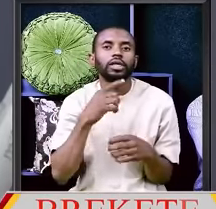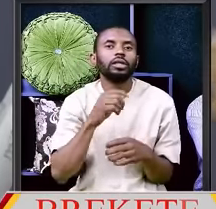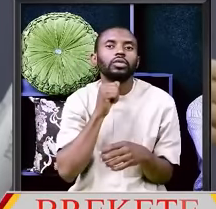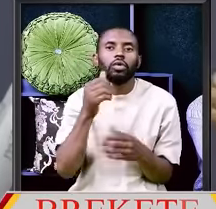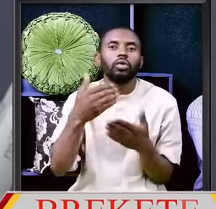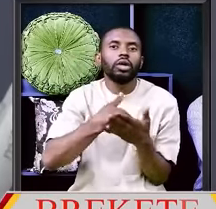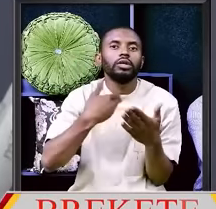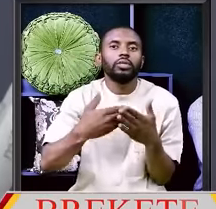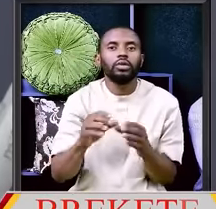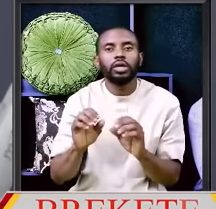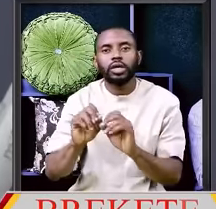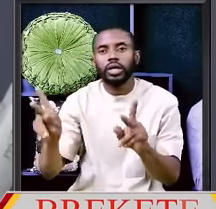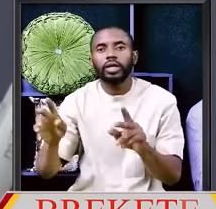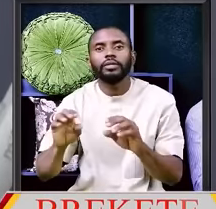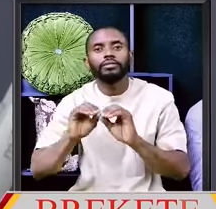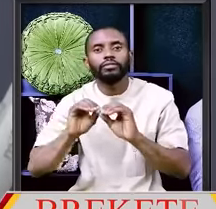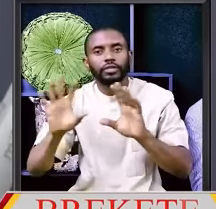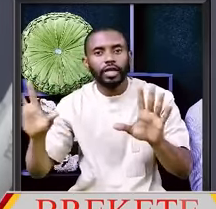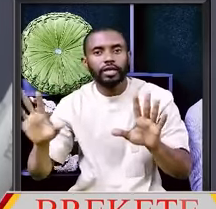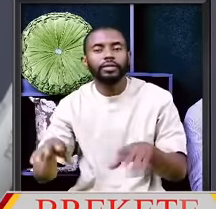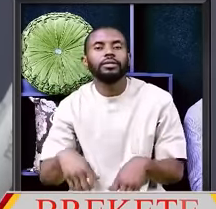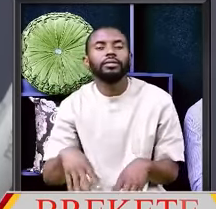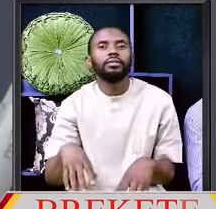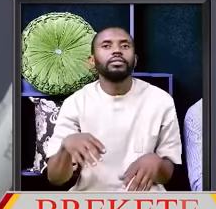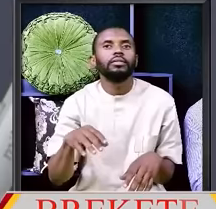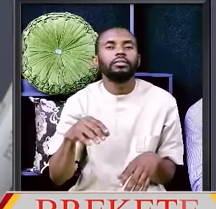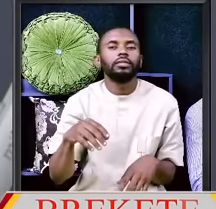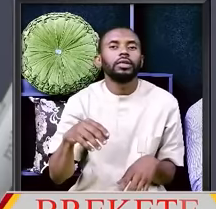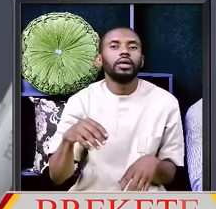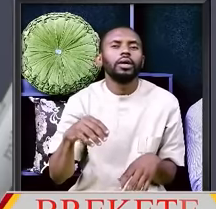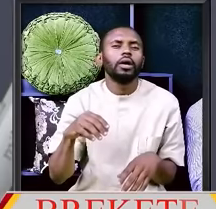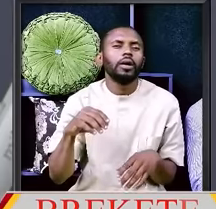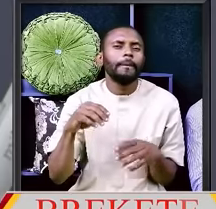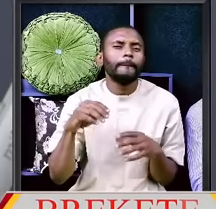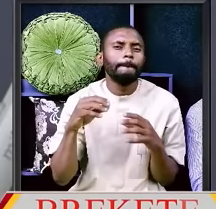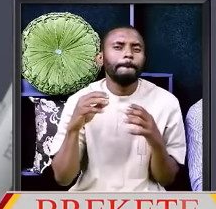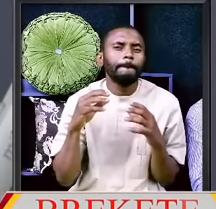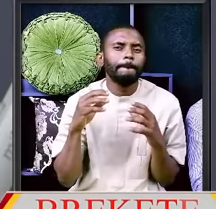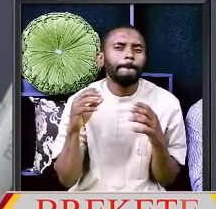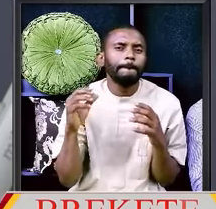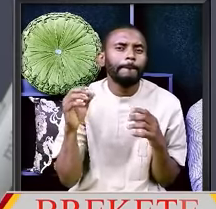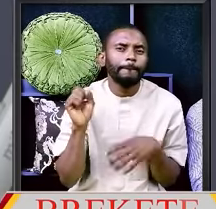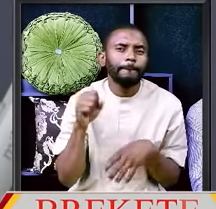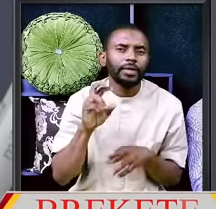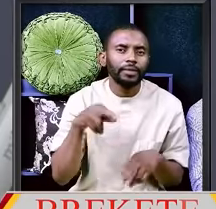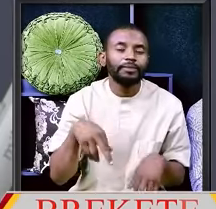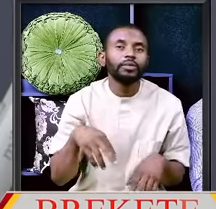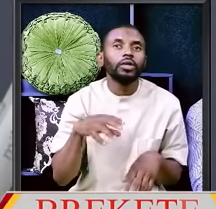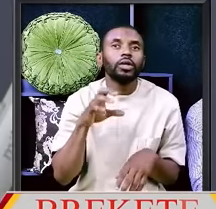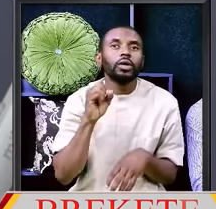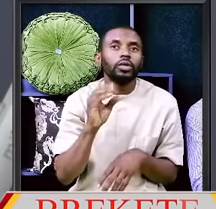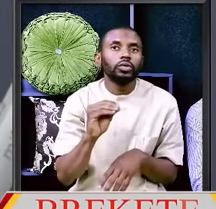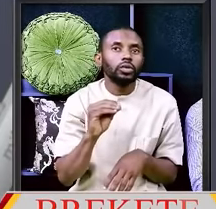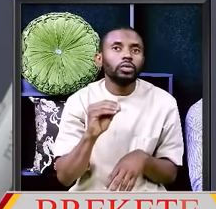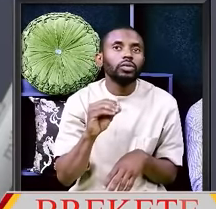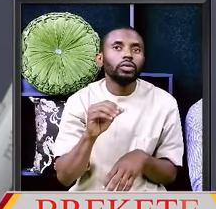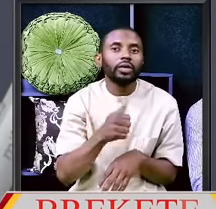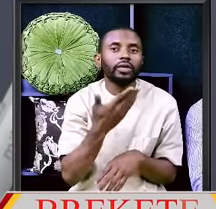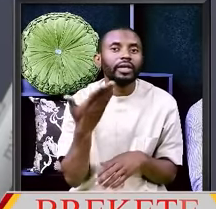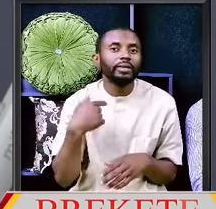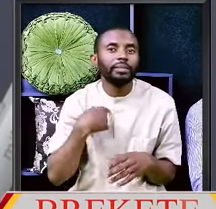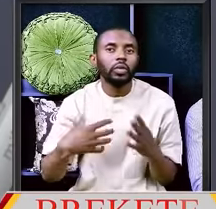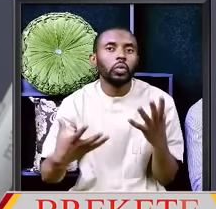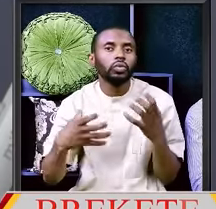So, he declare boss man. Because know I know about them. Okay, ma. Yes, sir. Mm-hmm. So, another thing what I want